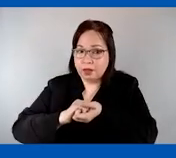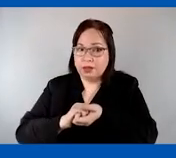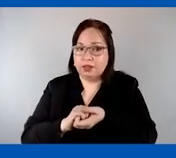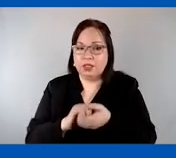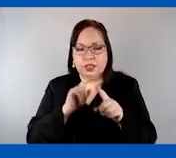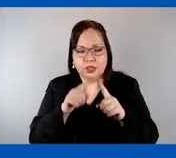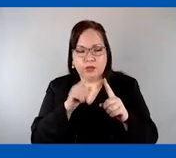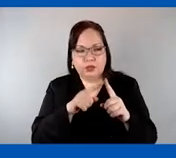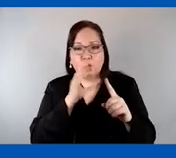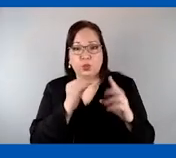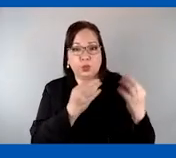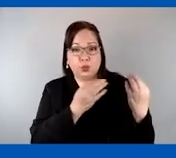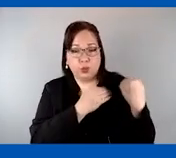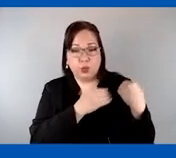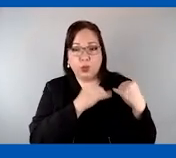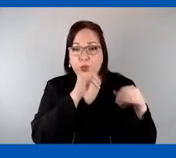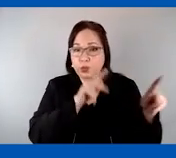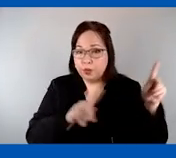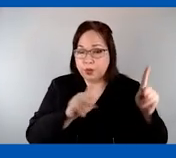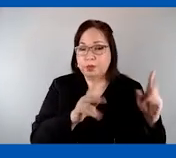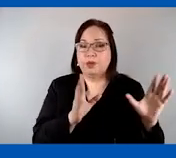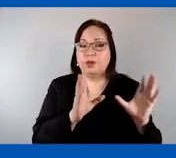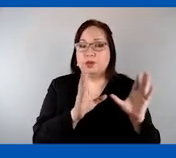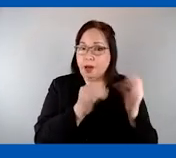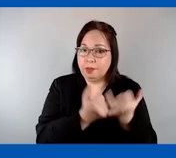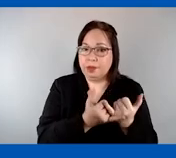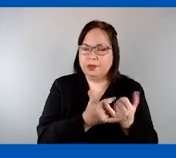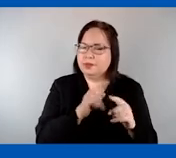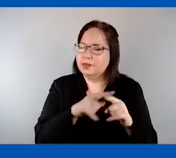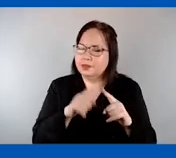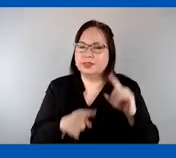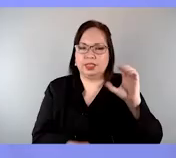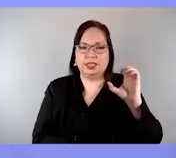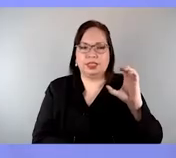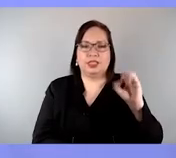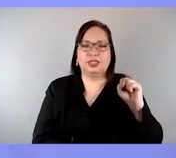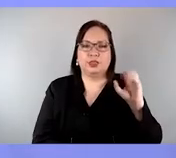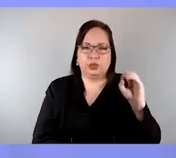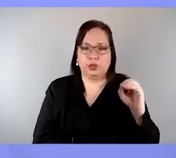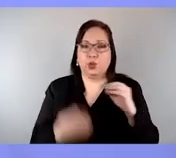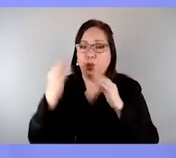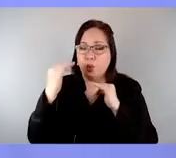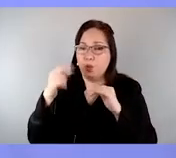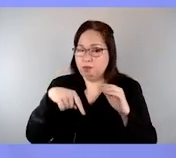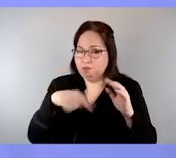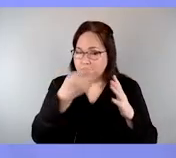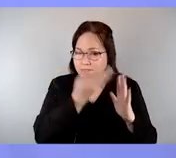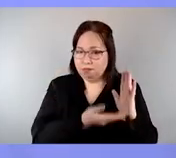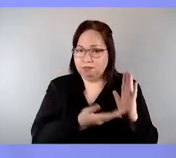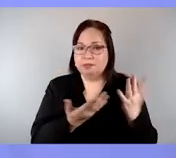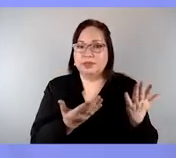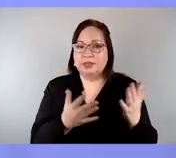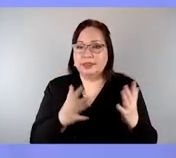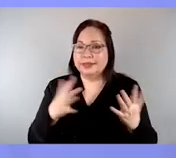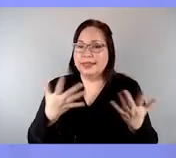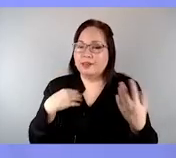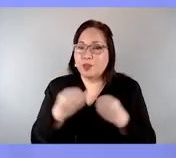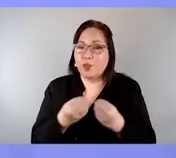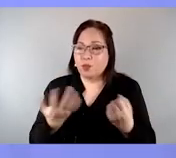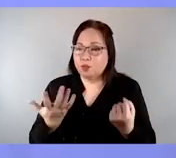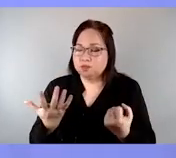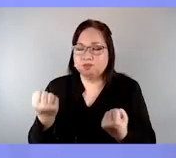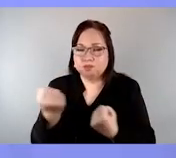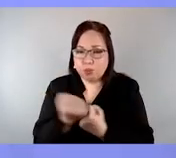individuals, corporations, and other civil society groups. We hope that with this enabling